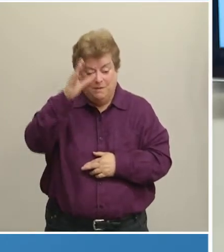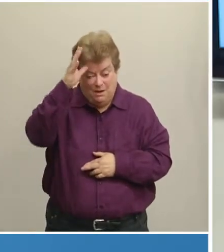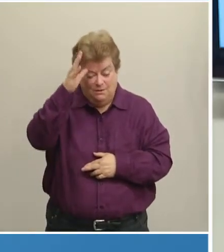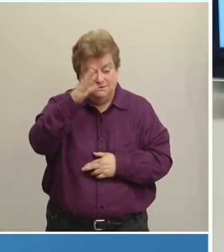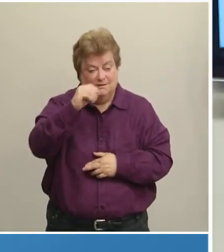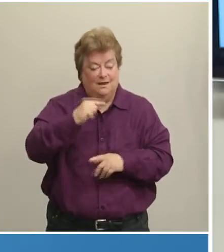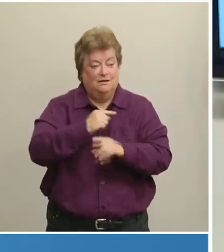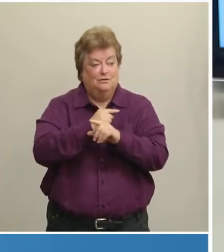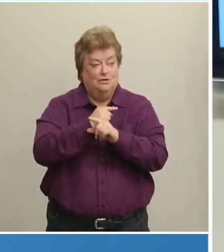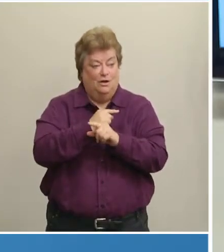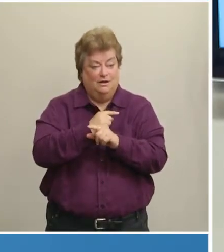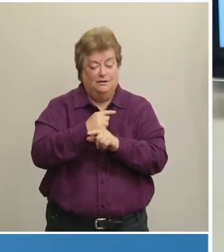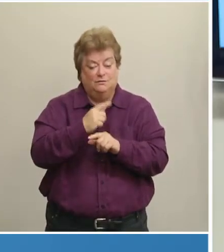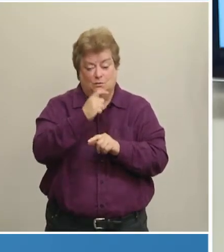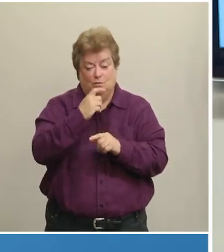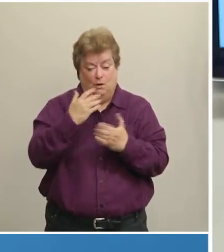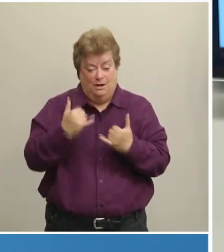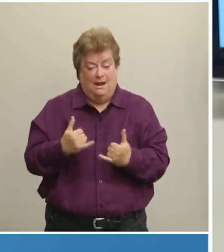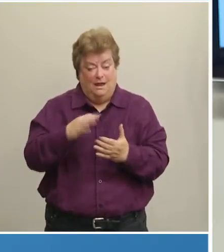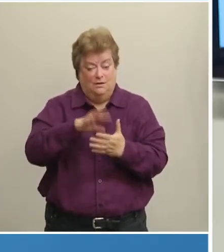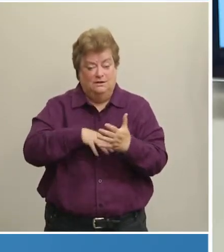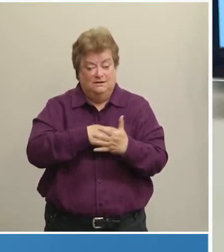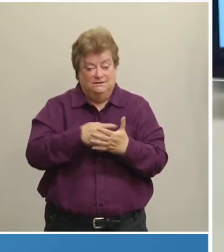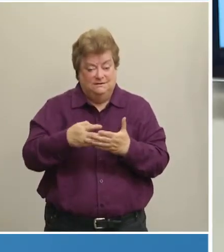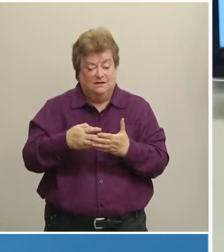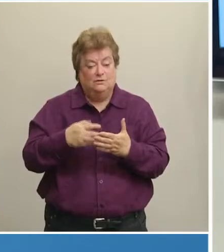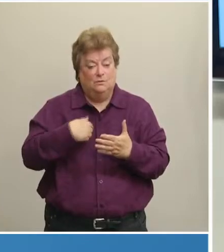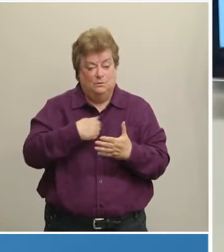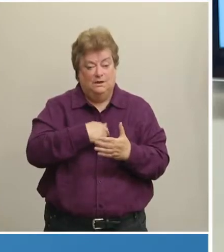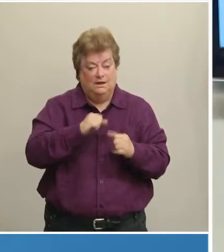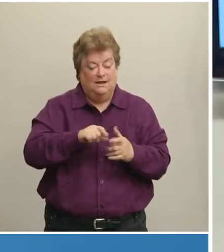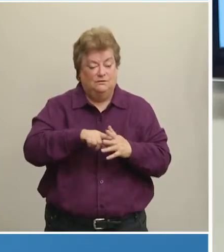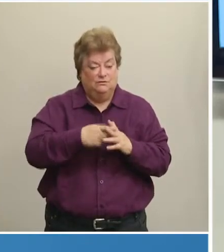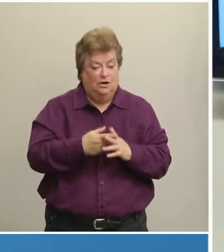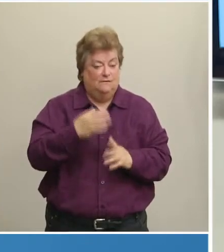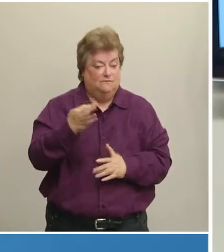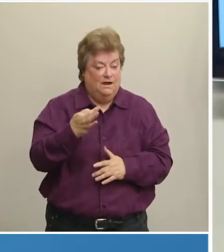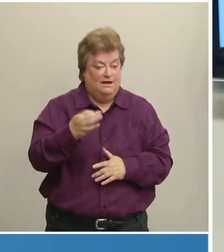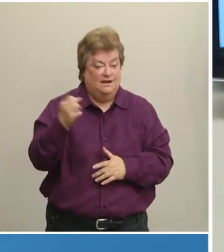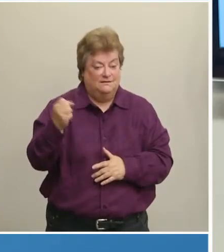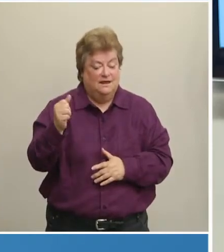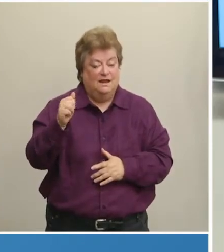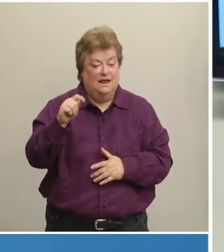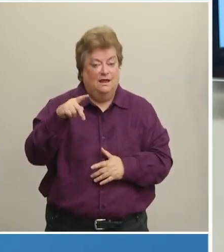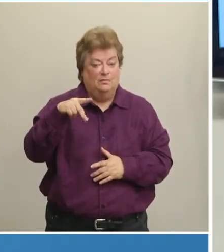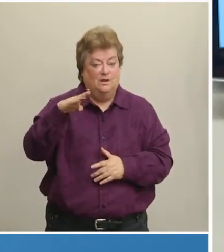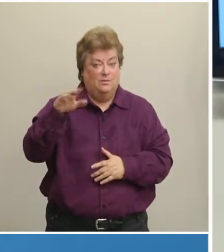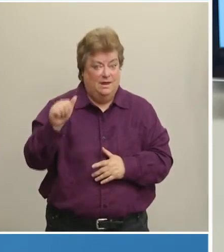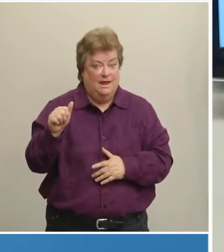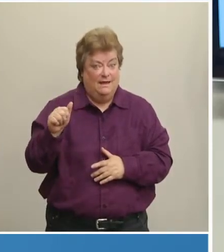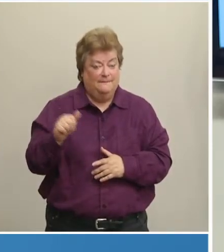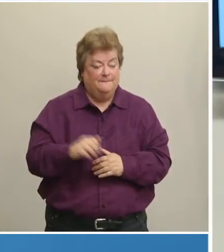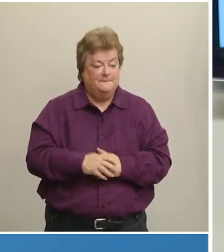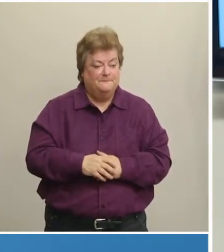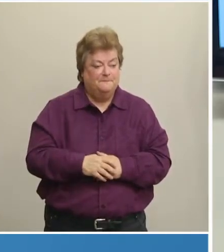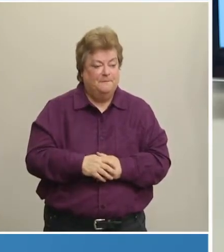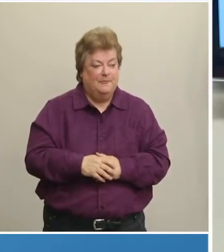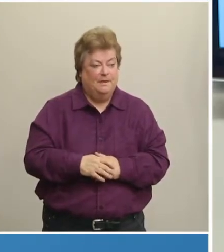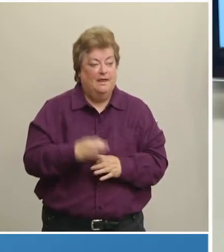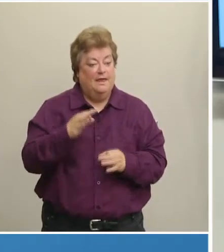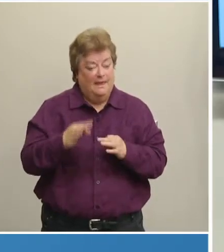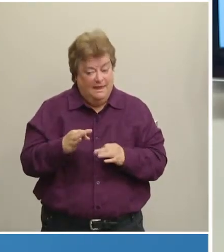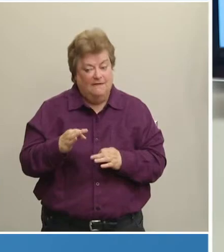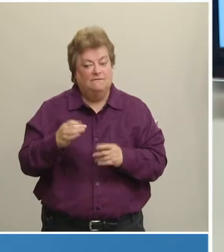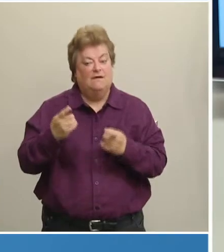start scheduling appointments on Friday and Saturday at the Pinnacle Bank Arena. Should